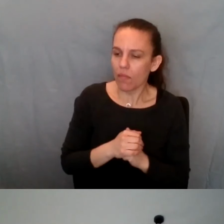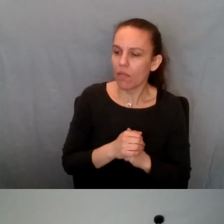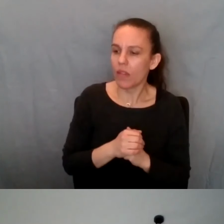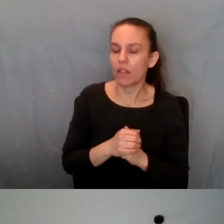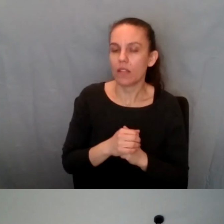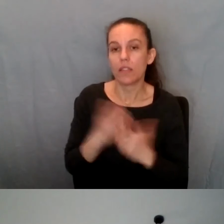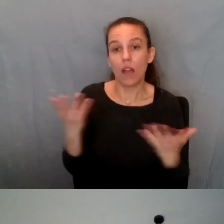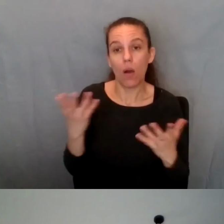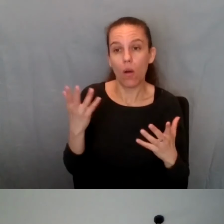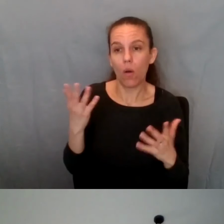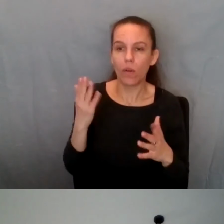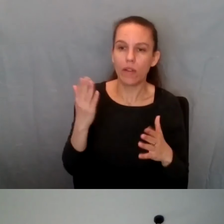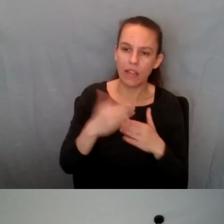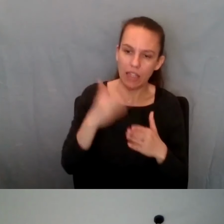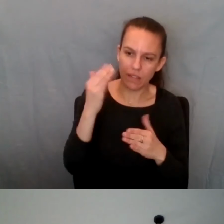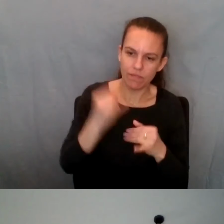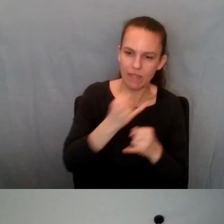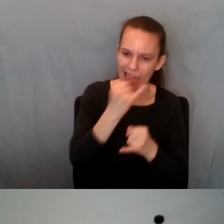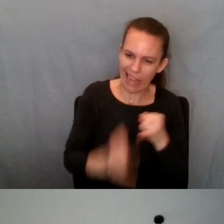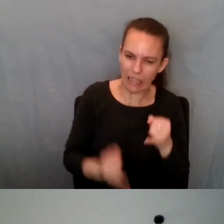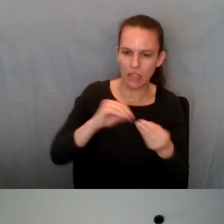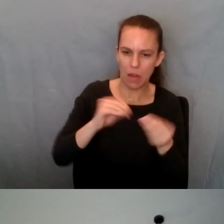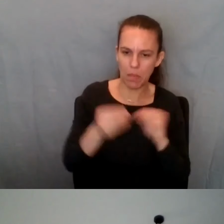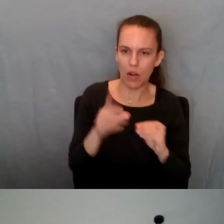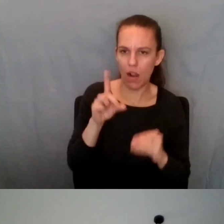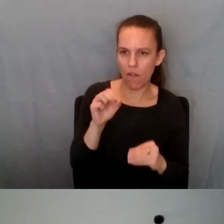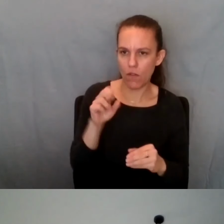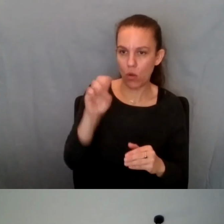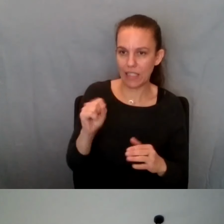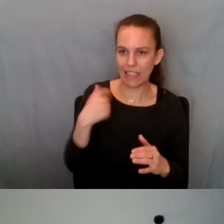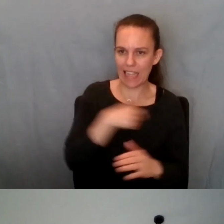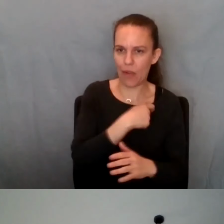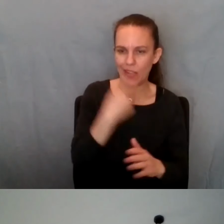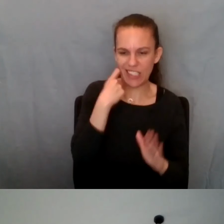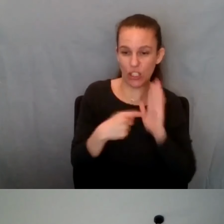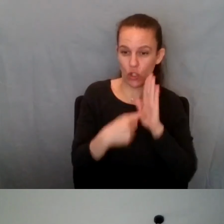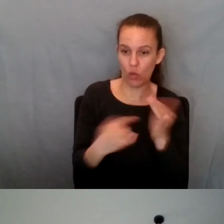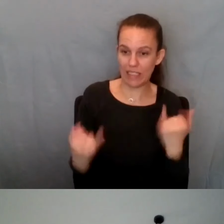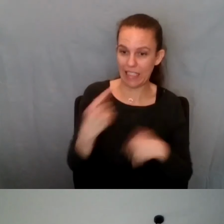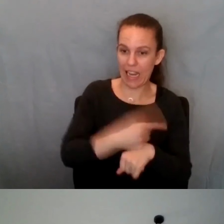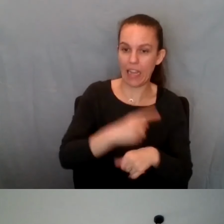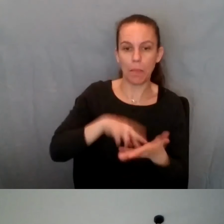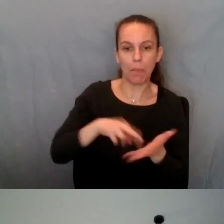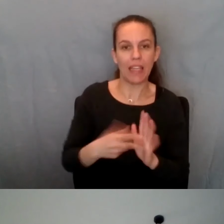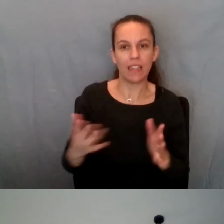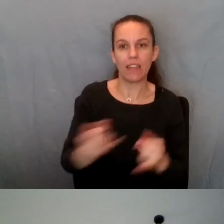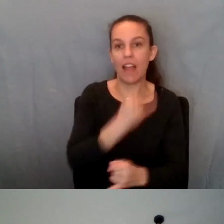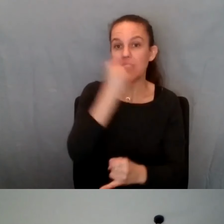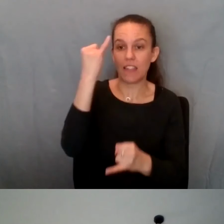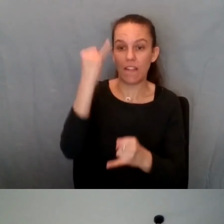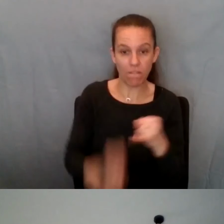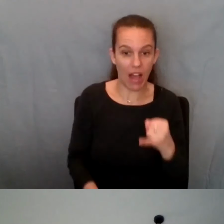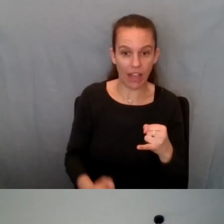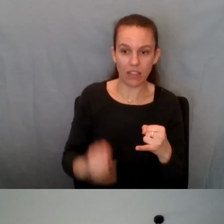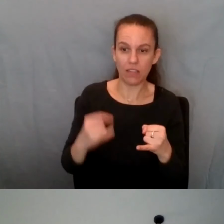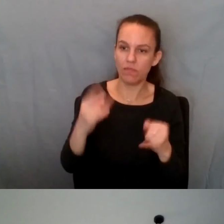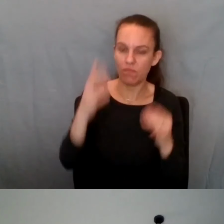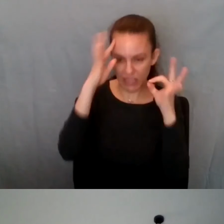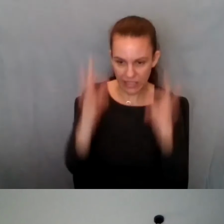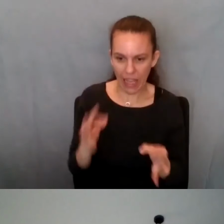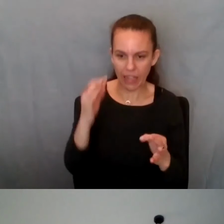end number of doses that we've shown today is not the final ones that probably will be distributed through